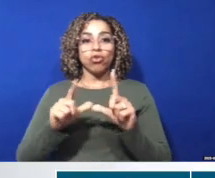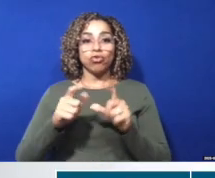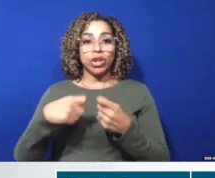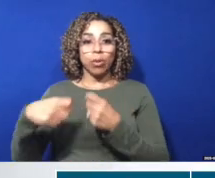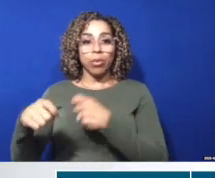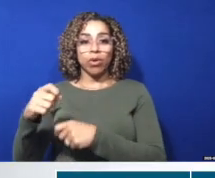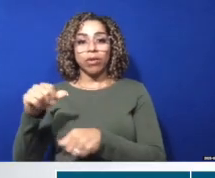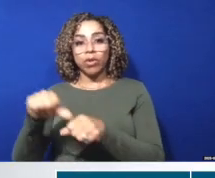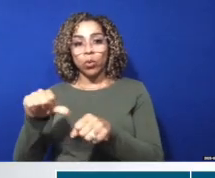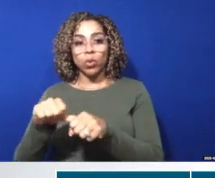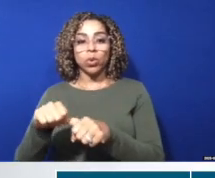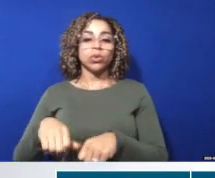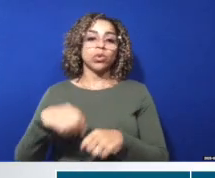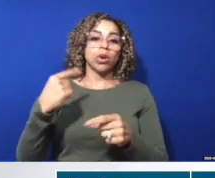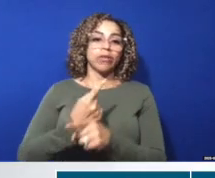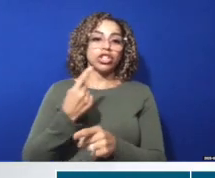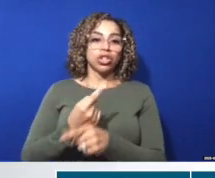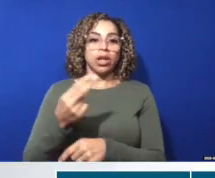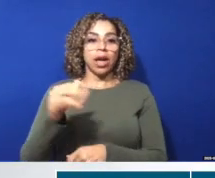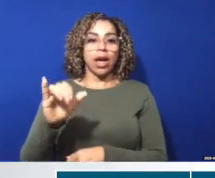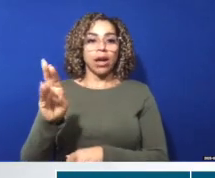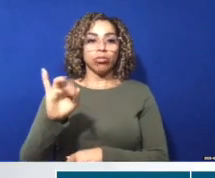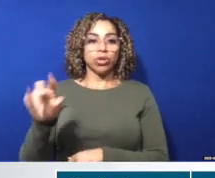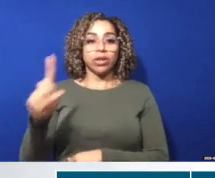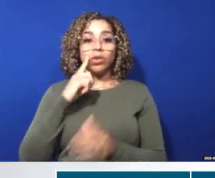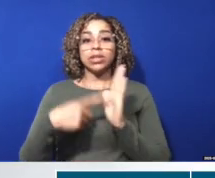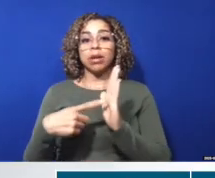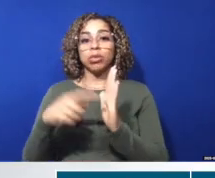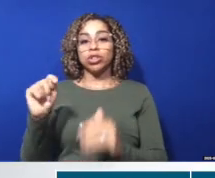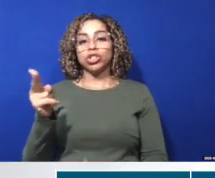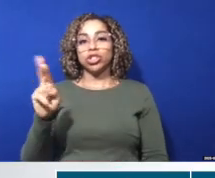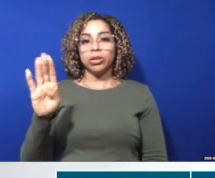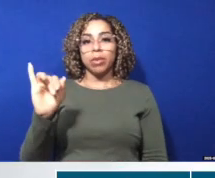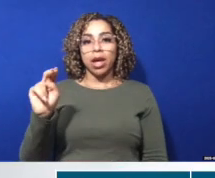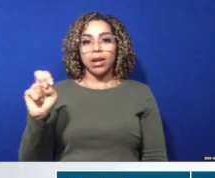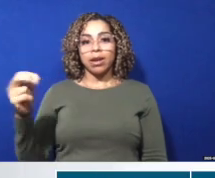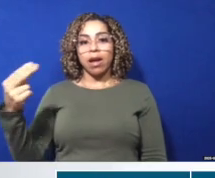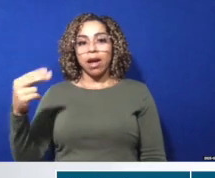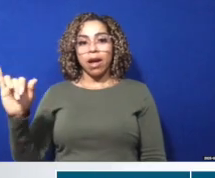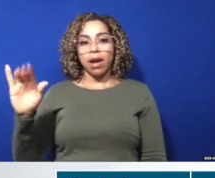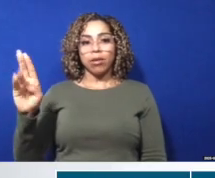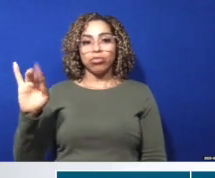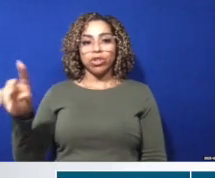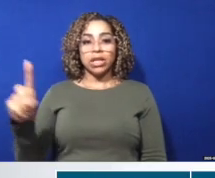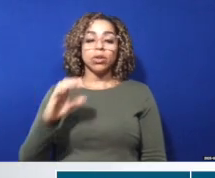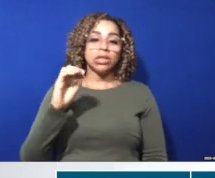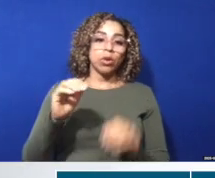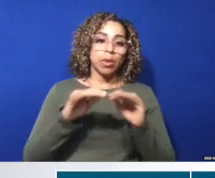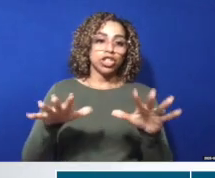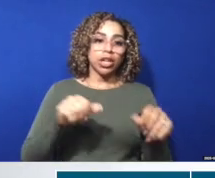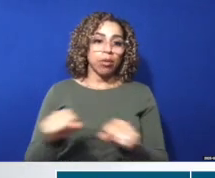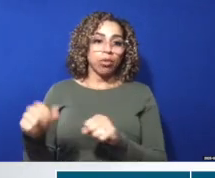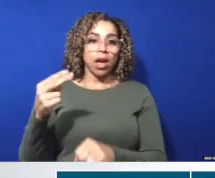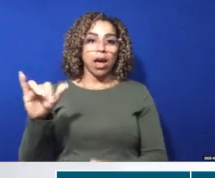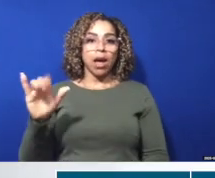include hydrogen turbine hybrids in aviation, zero emission capable hybrids in marine, and other solutions we're hoping to learn